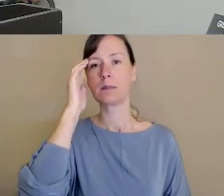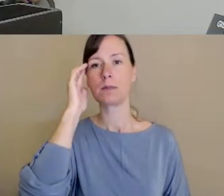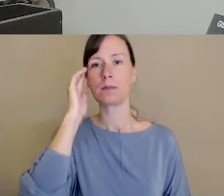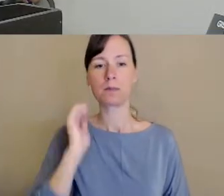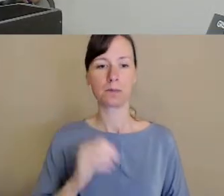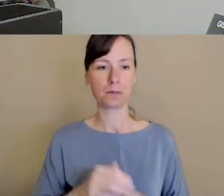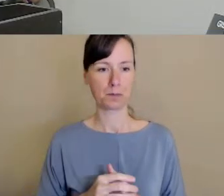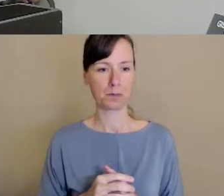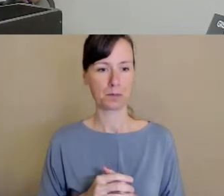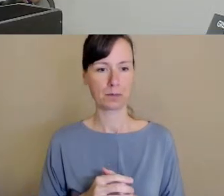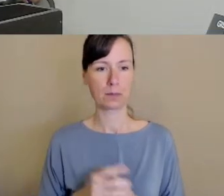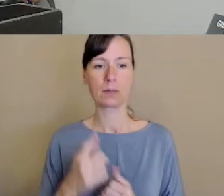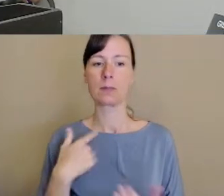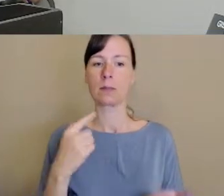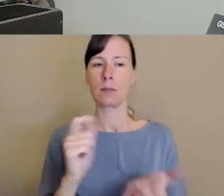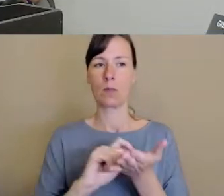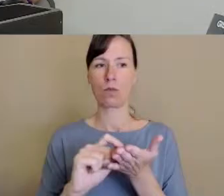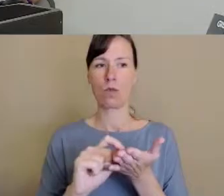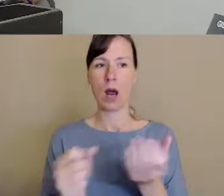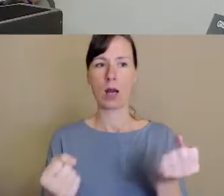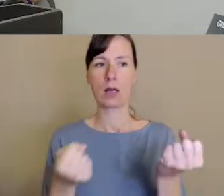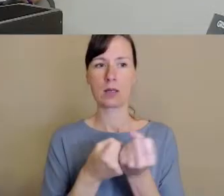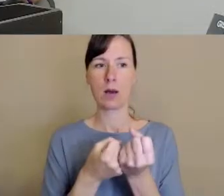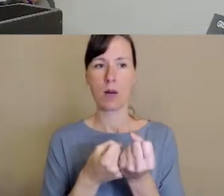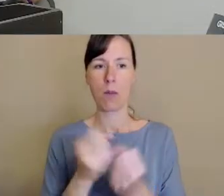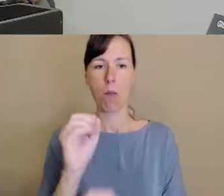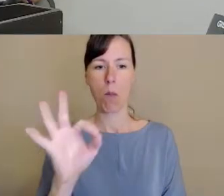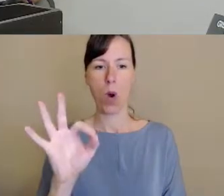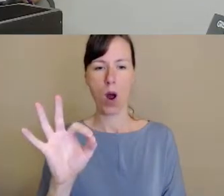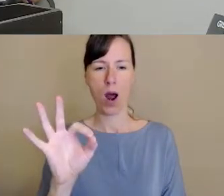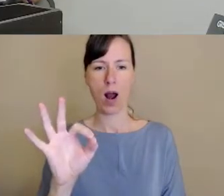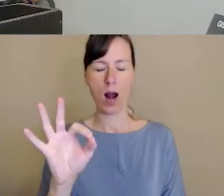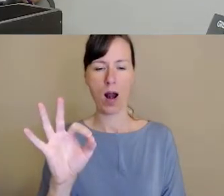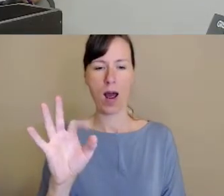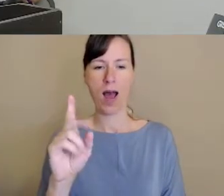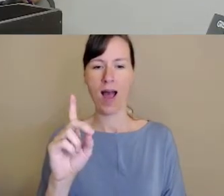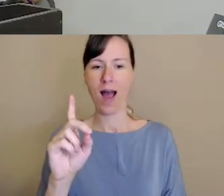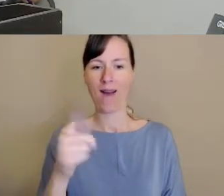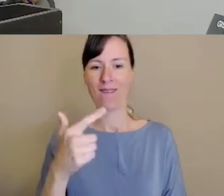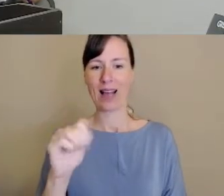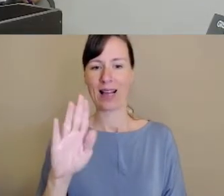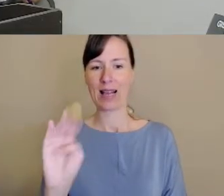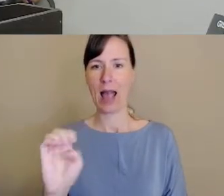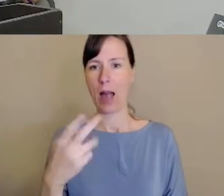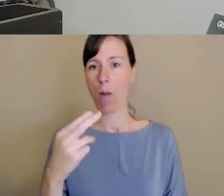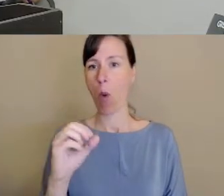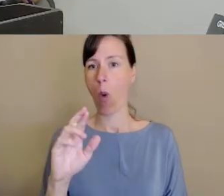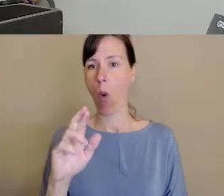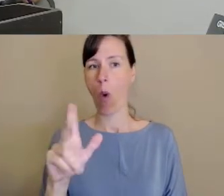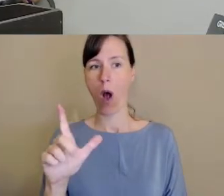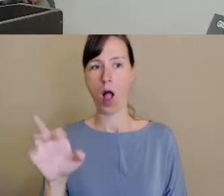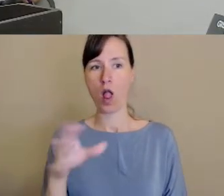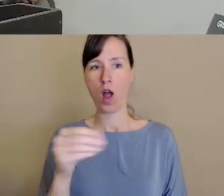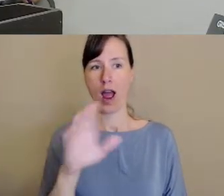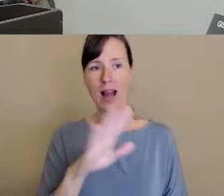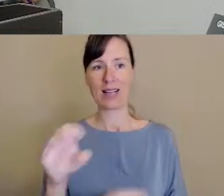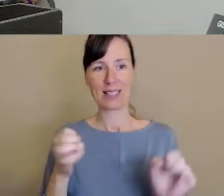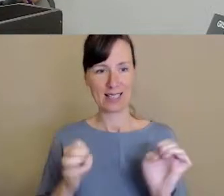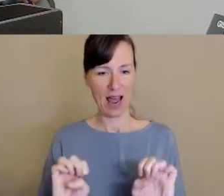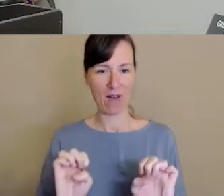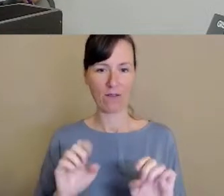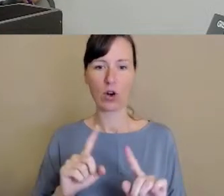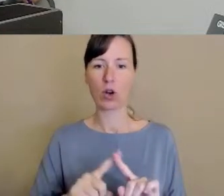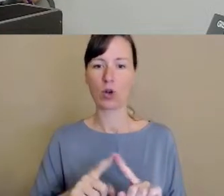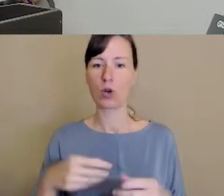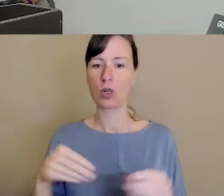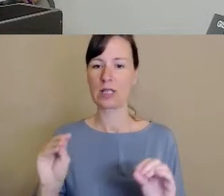I'm writing in support of Gabe Horkler in his effort to sell to the